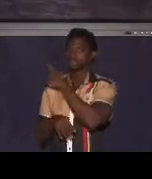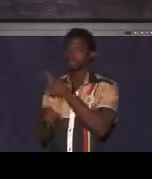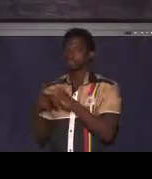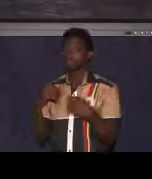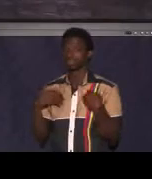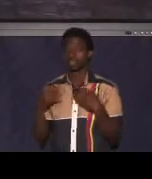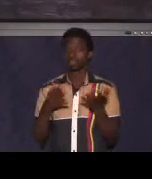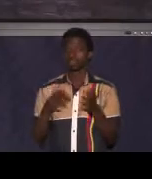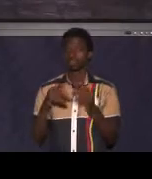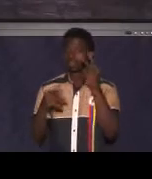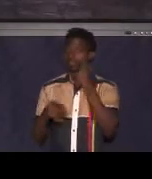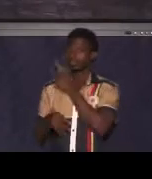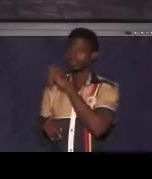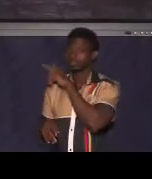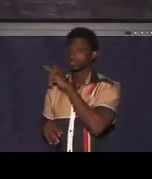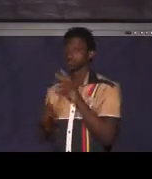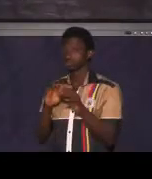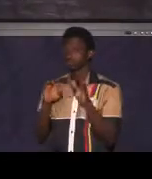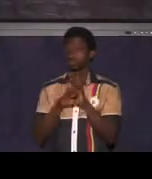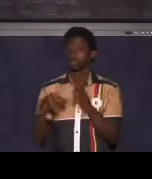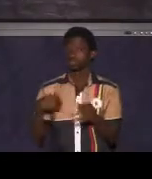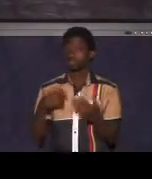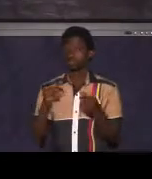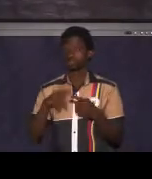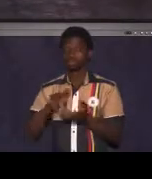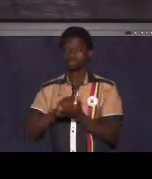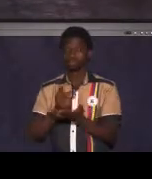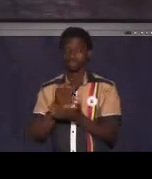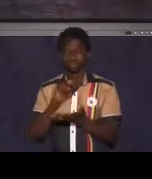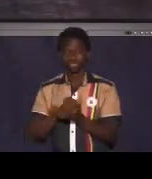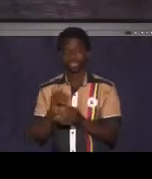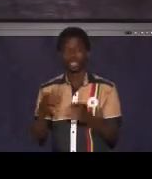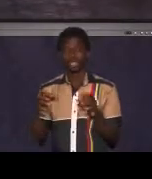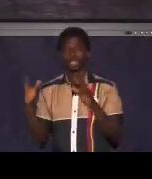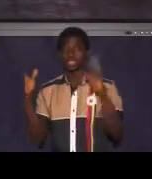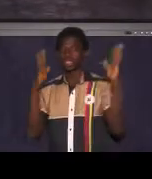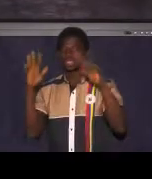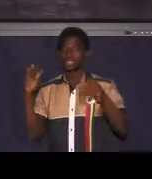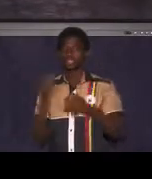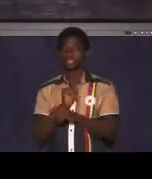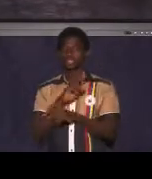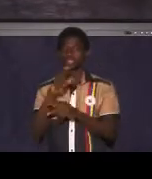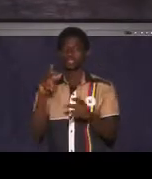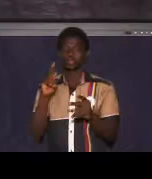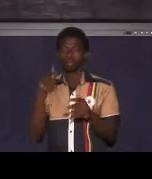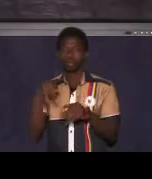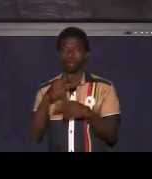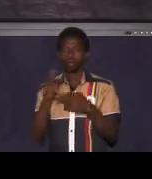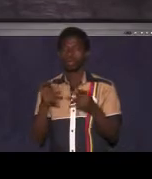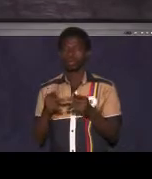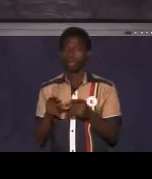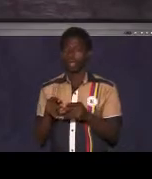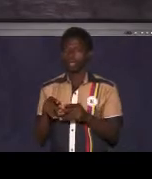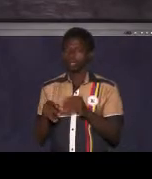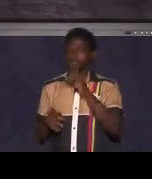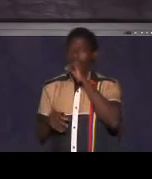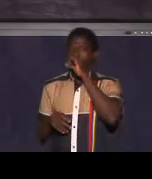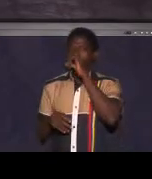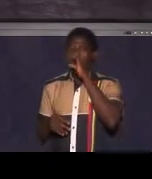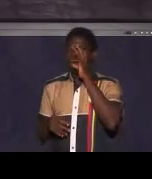have here. Look at the two pictures. We want to prove that air takes up space. This is a balloon